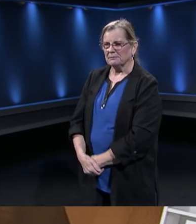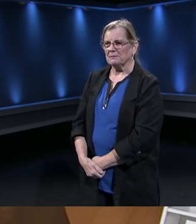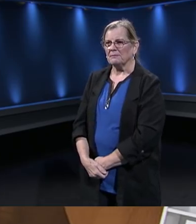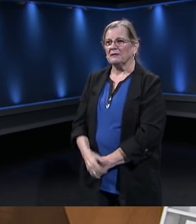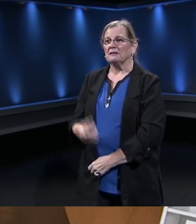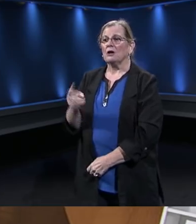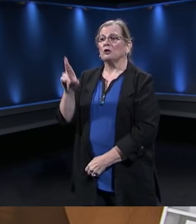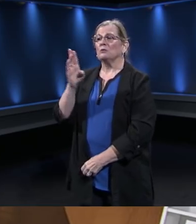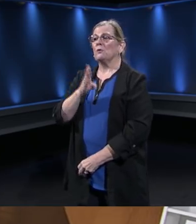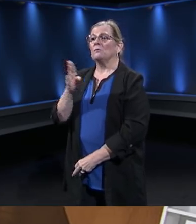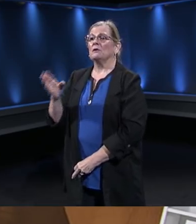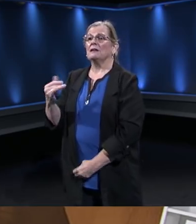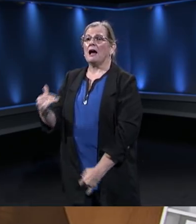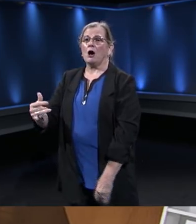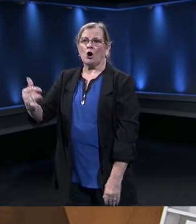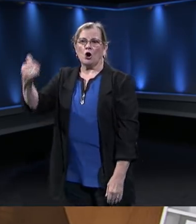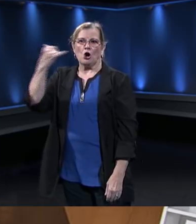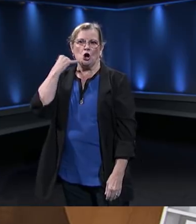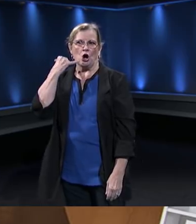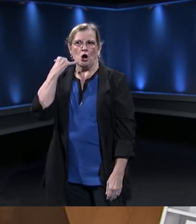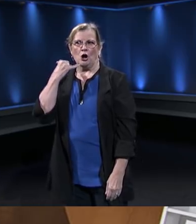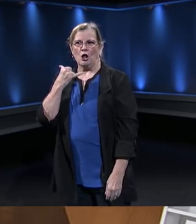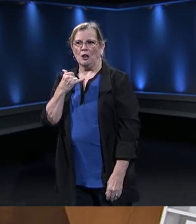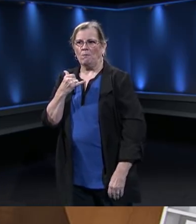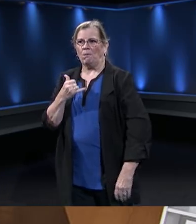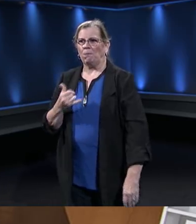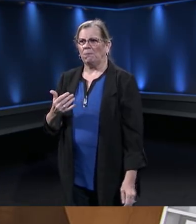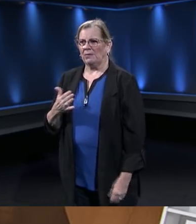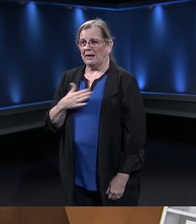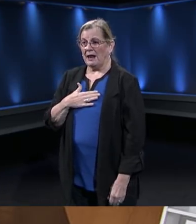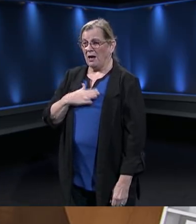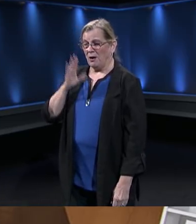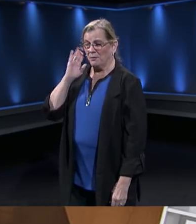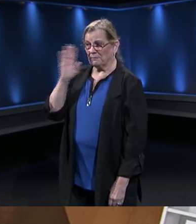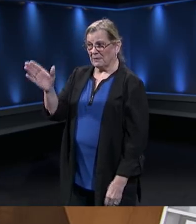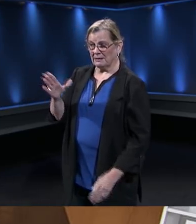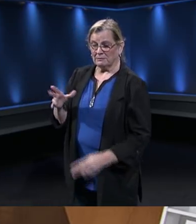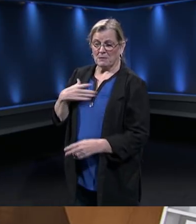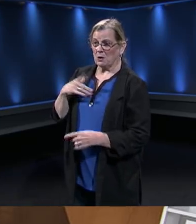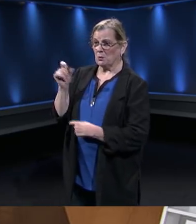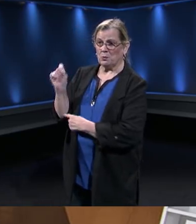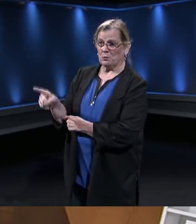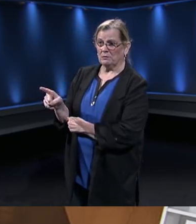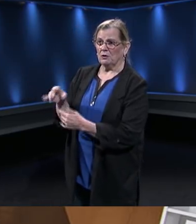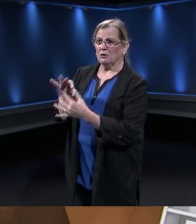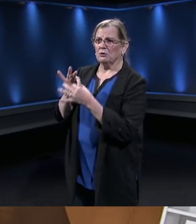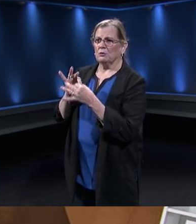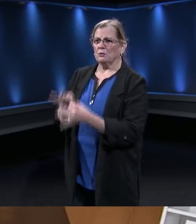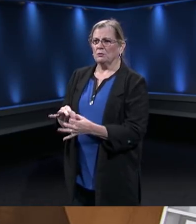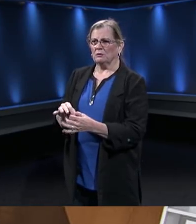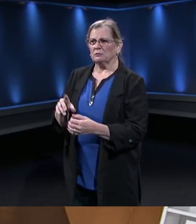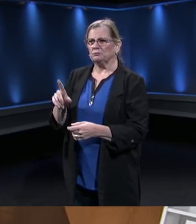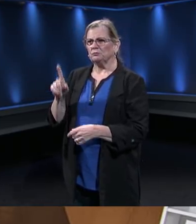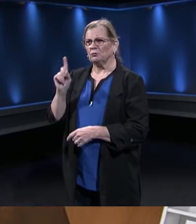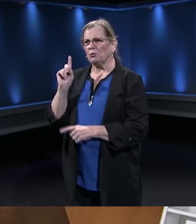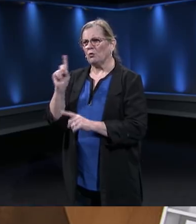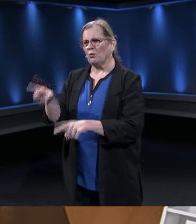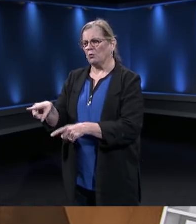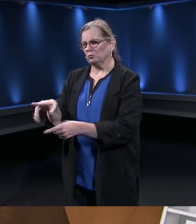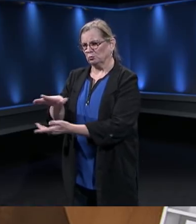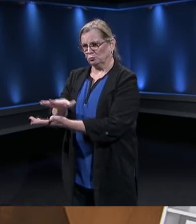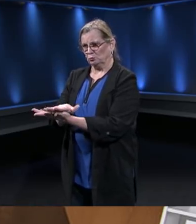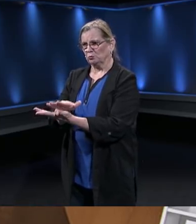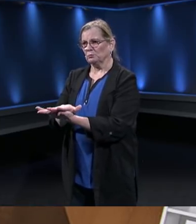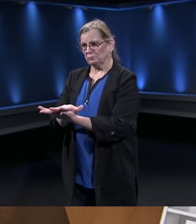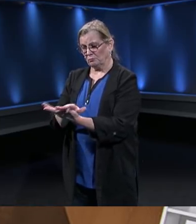Hall. Hi. Yes. My question is regarding the return to school, and since it's going to be